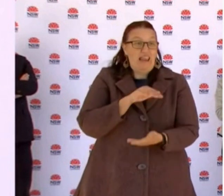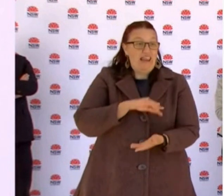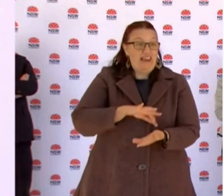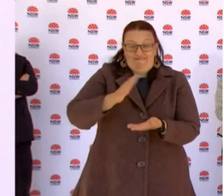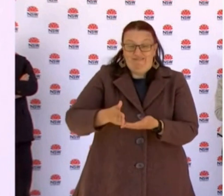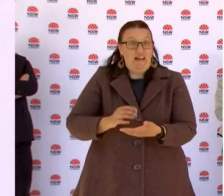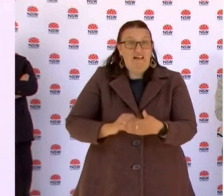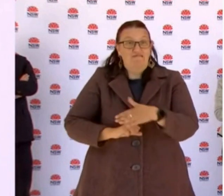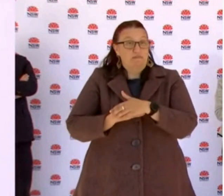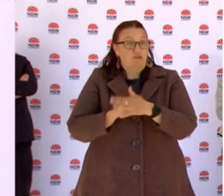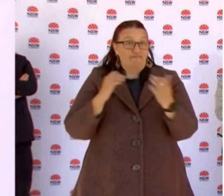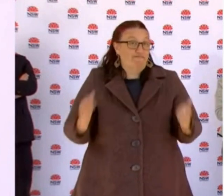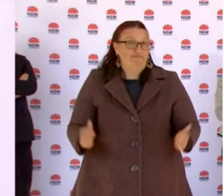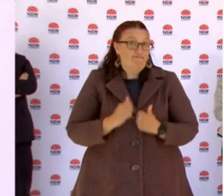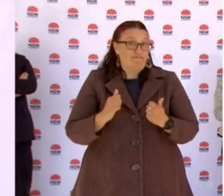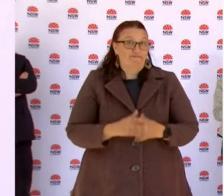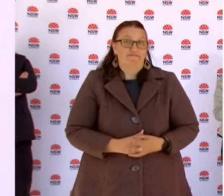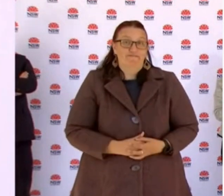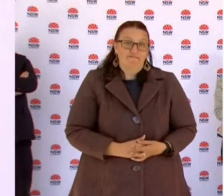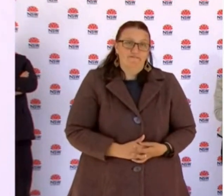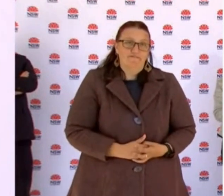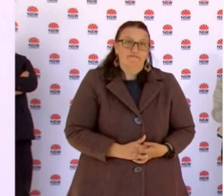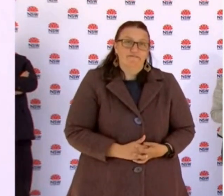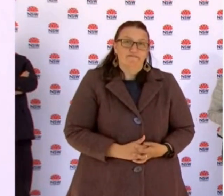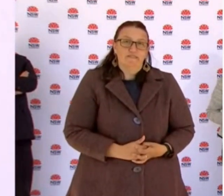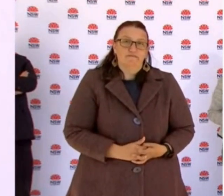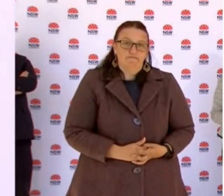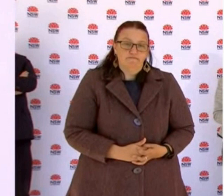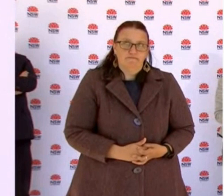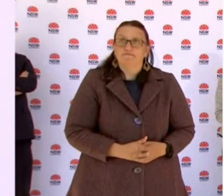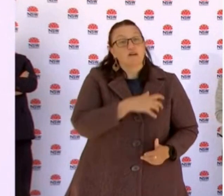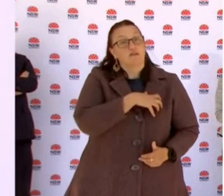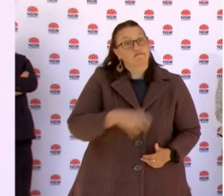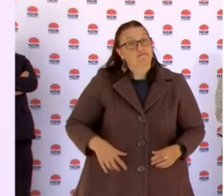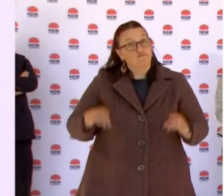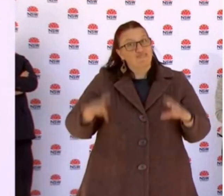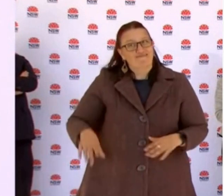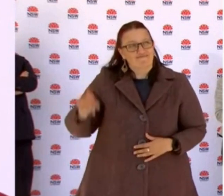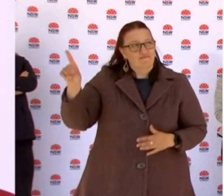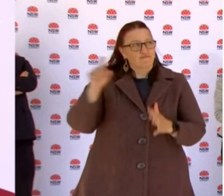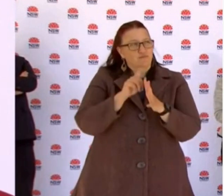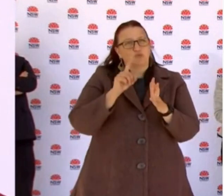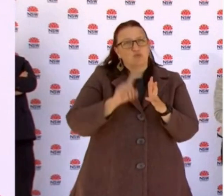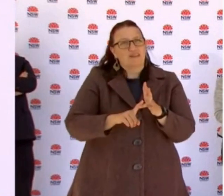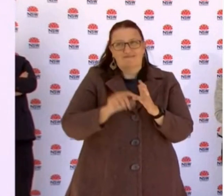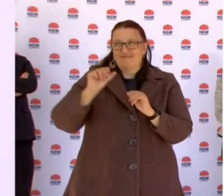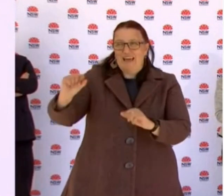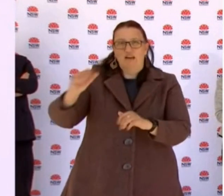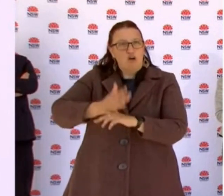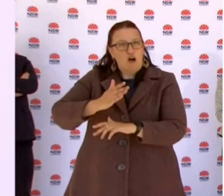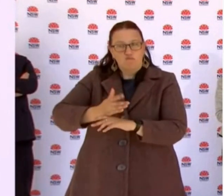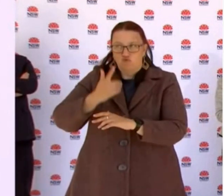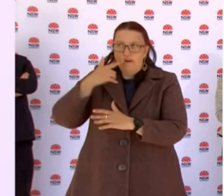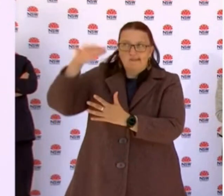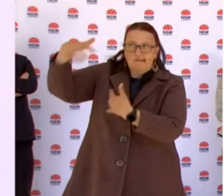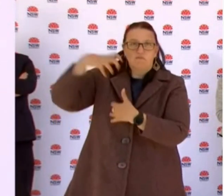sure that we're doing our bit, as the Commonwealth is in relation to their responsibility in getting the vaccine out. And can I